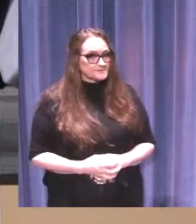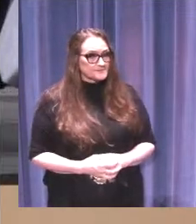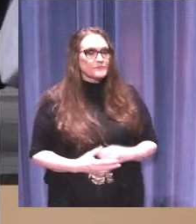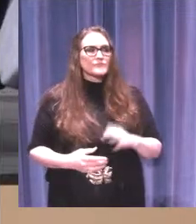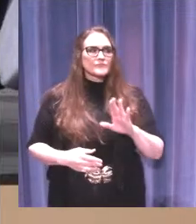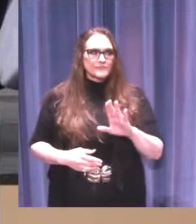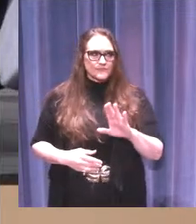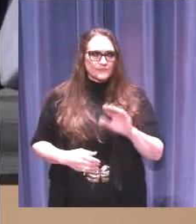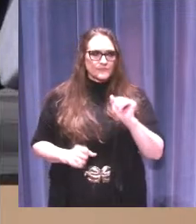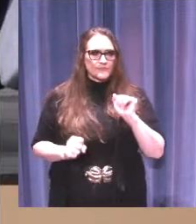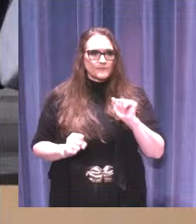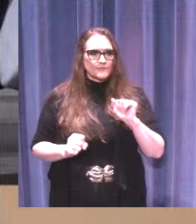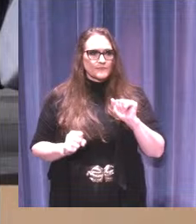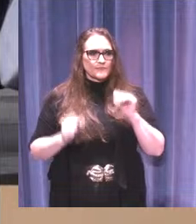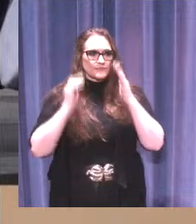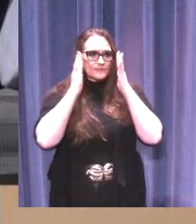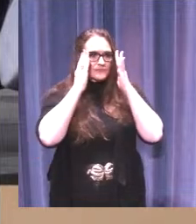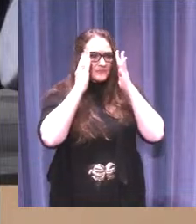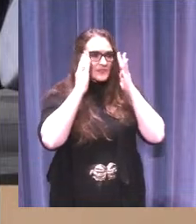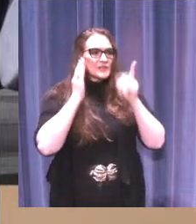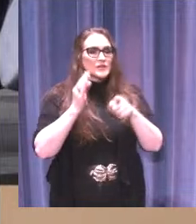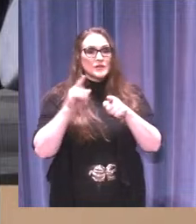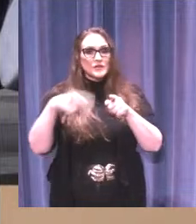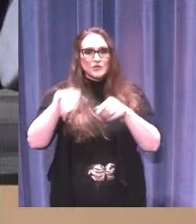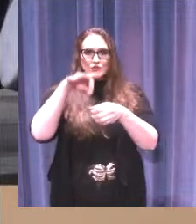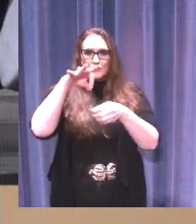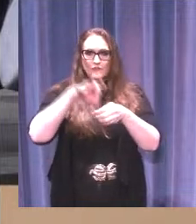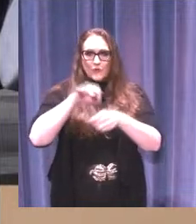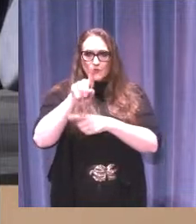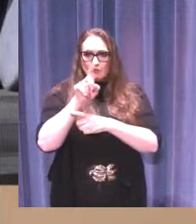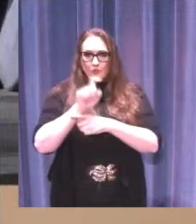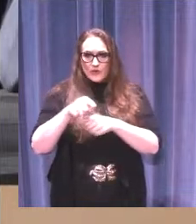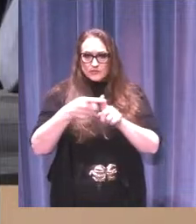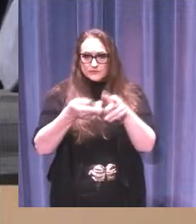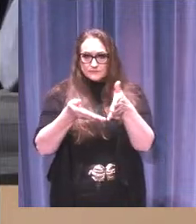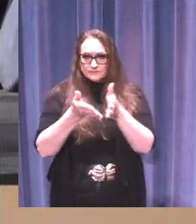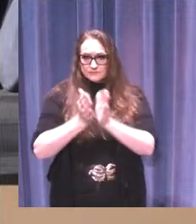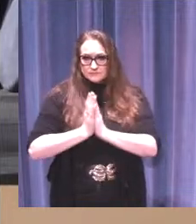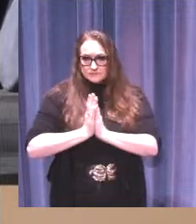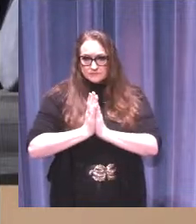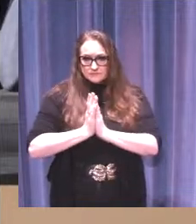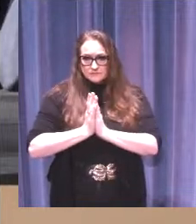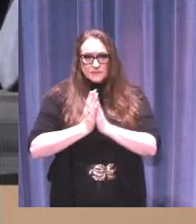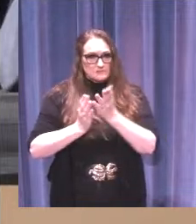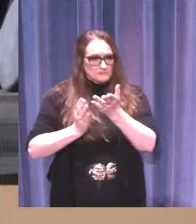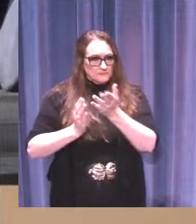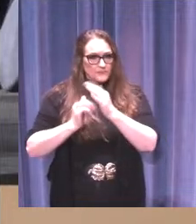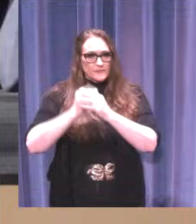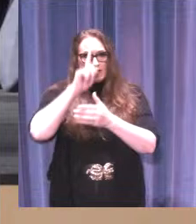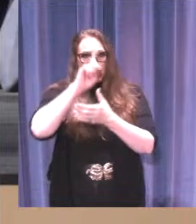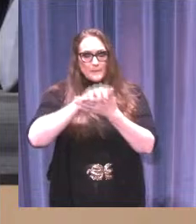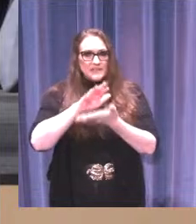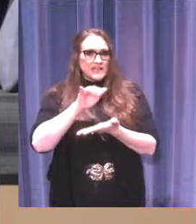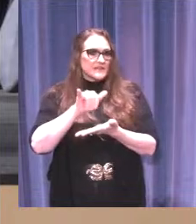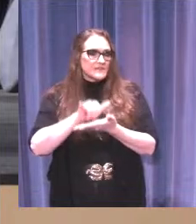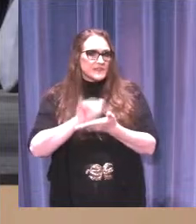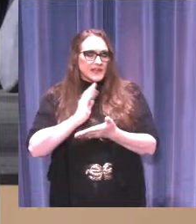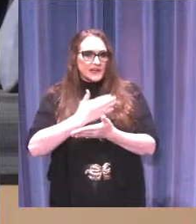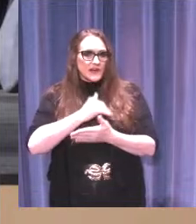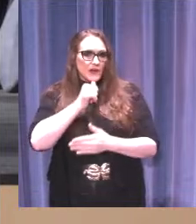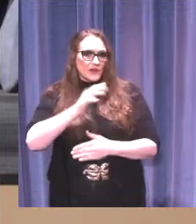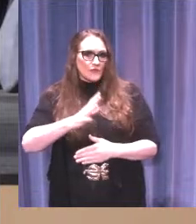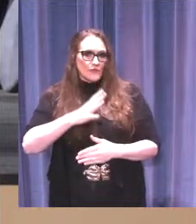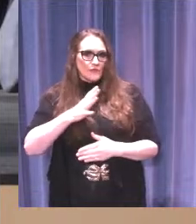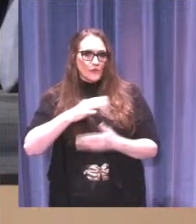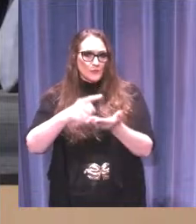So, you guys voted on the questions to be asked. I believe that in our informal